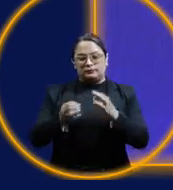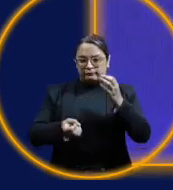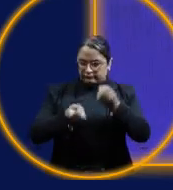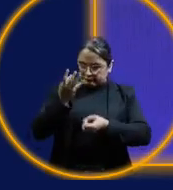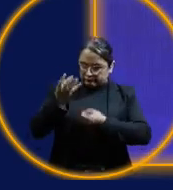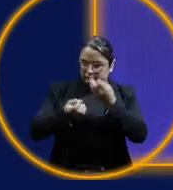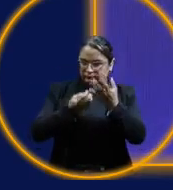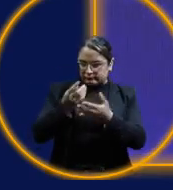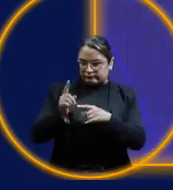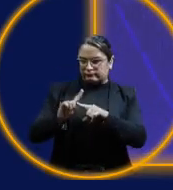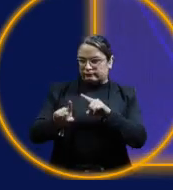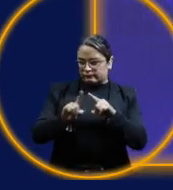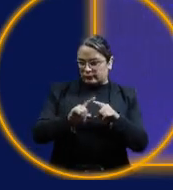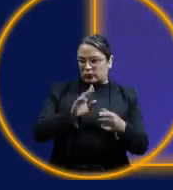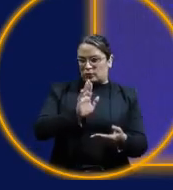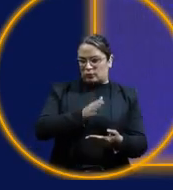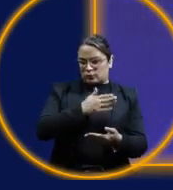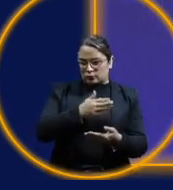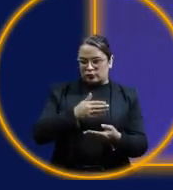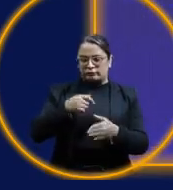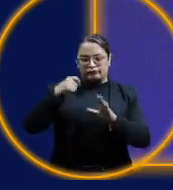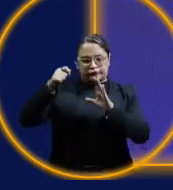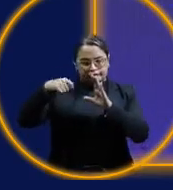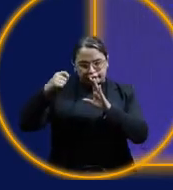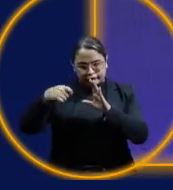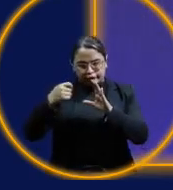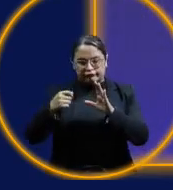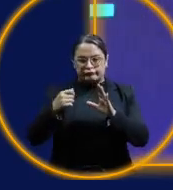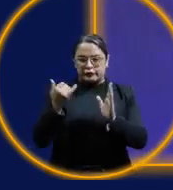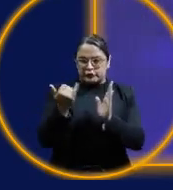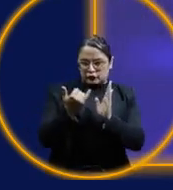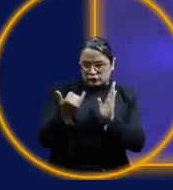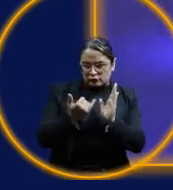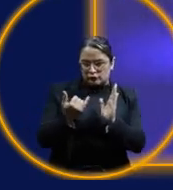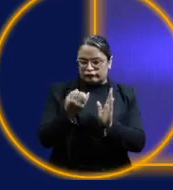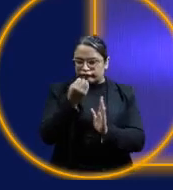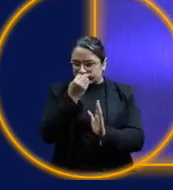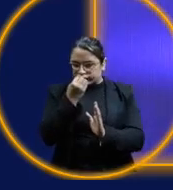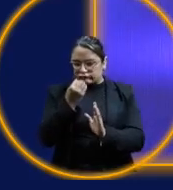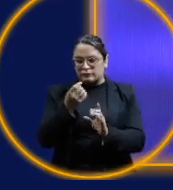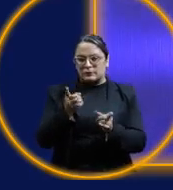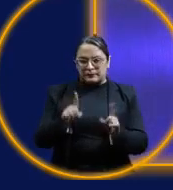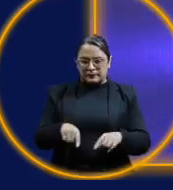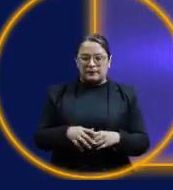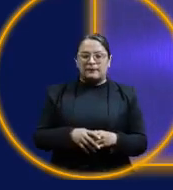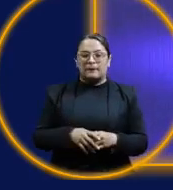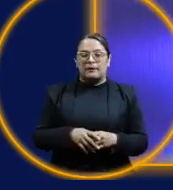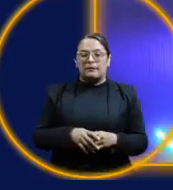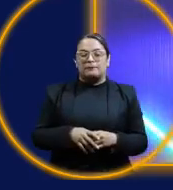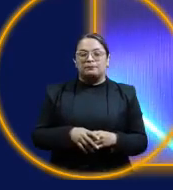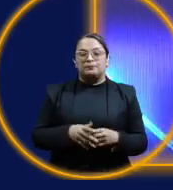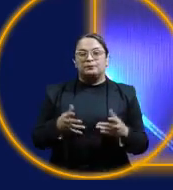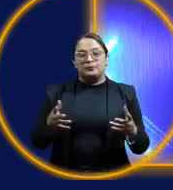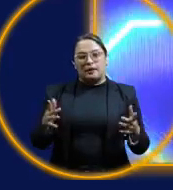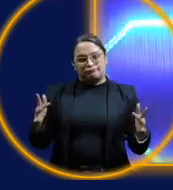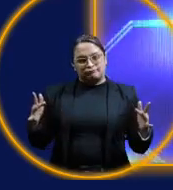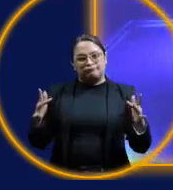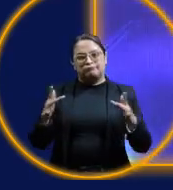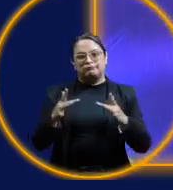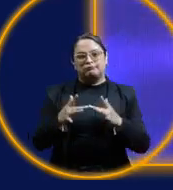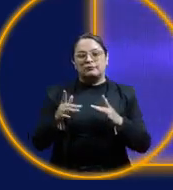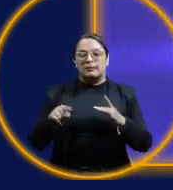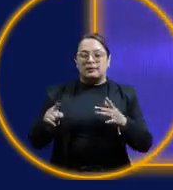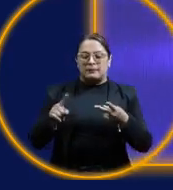Argentina Focus on the creators ofic comics gastronomy others